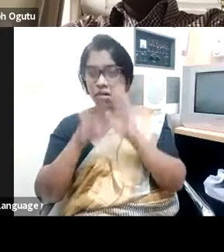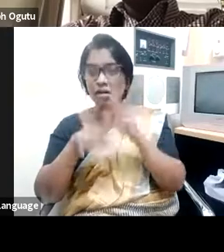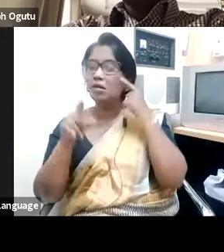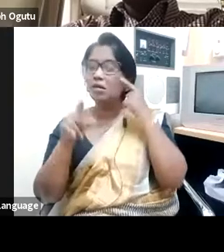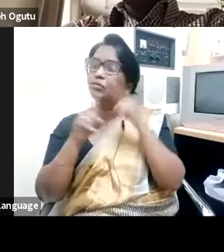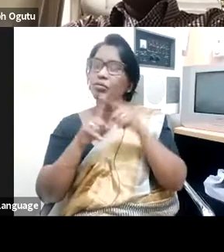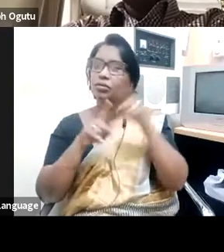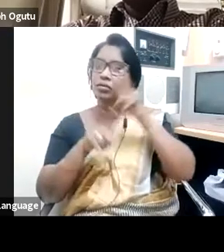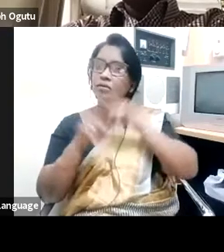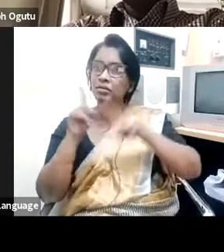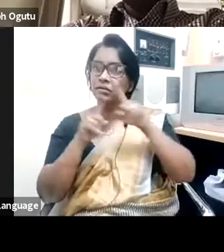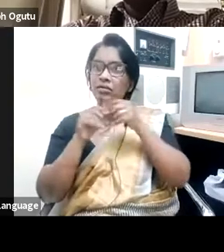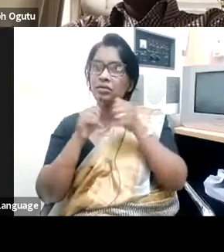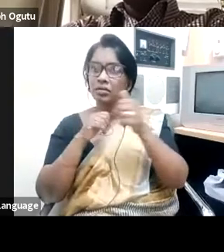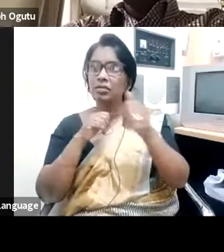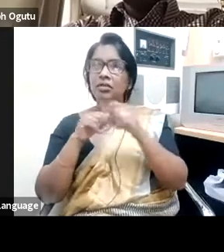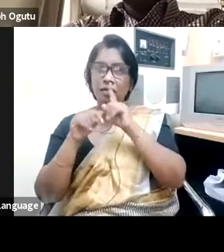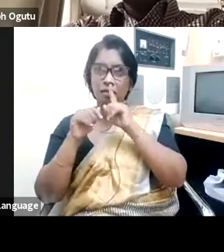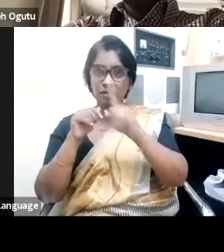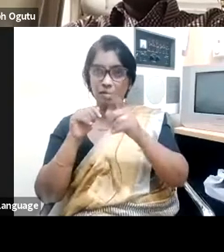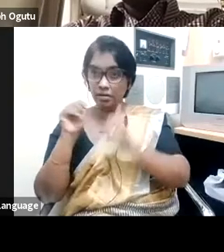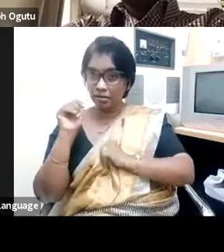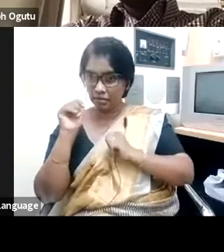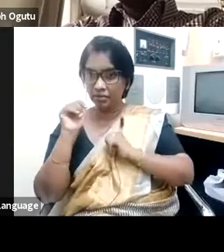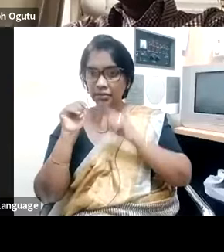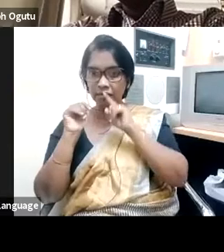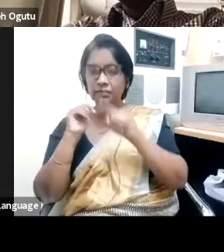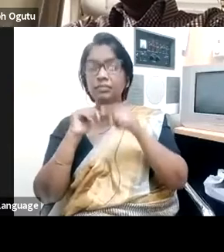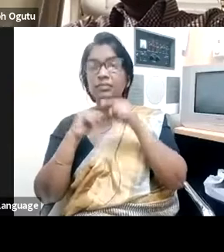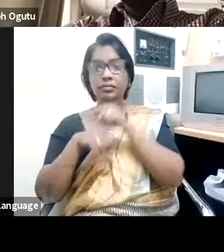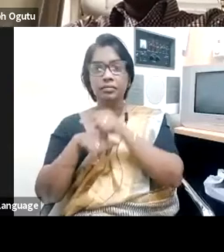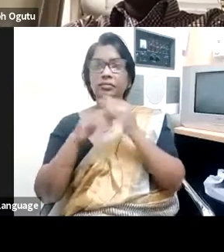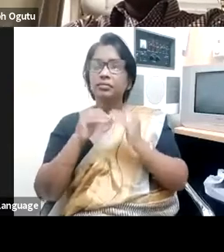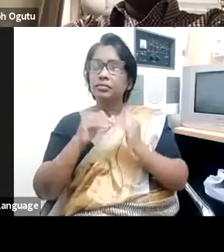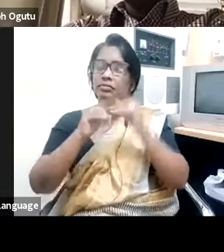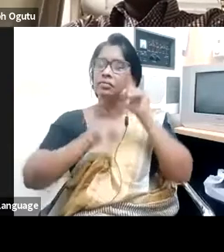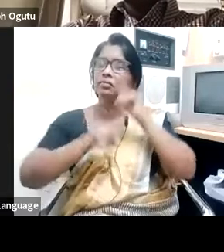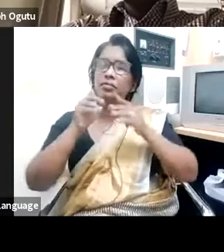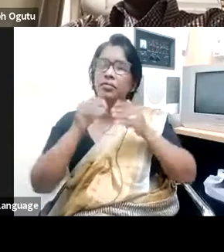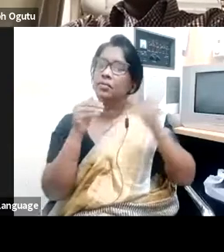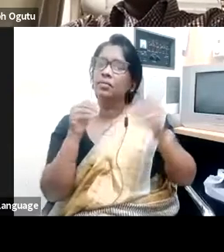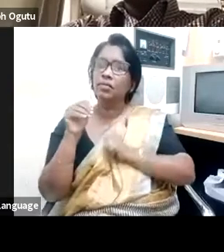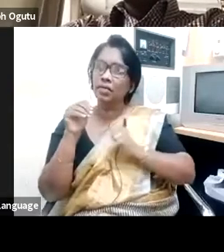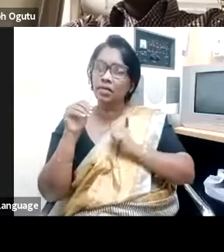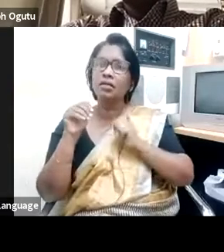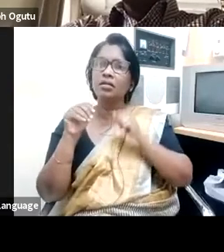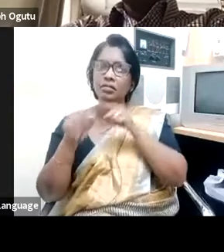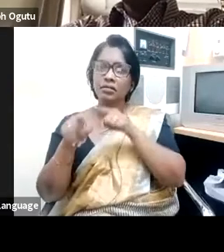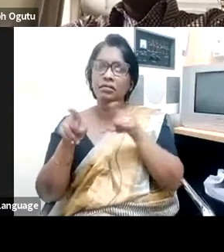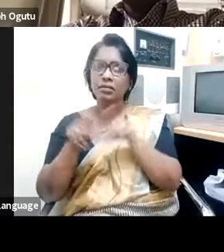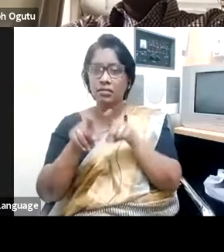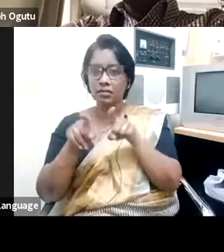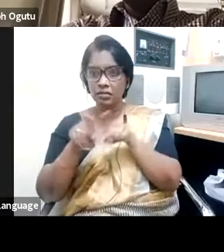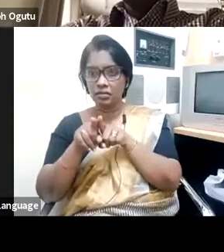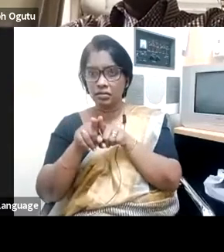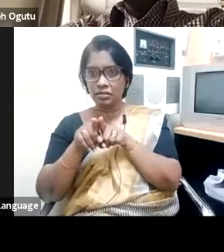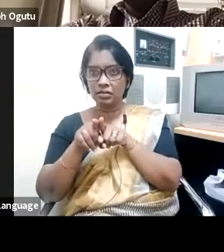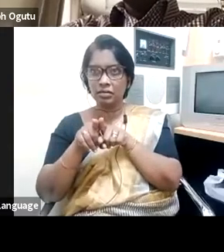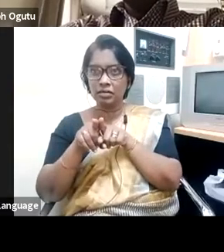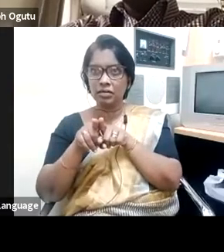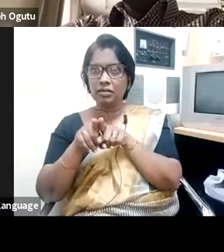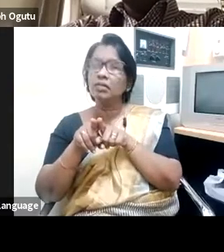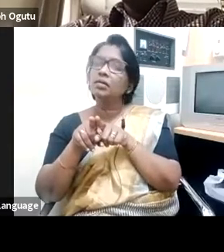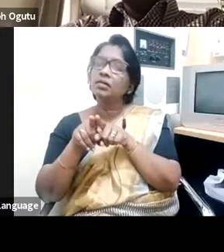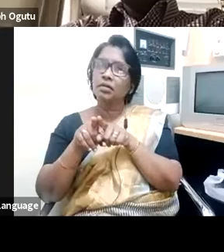leaving further conversation, thought-provoking stuff. You can frame your remarks around the business case for innovation. I think